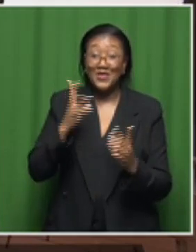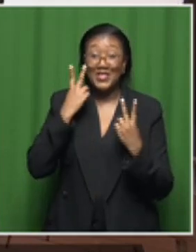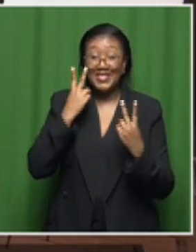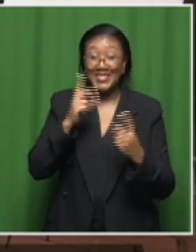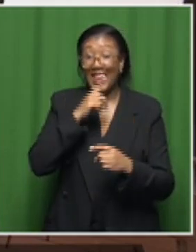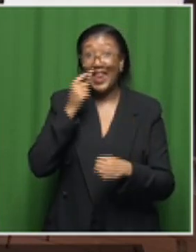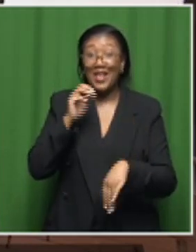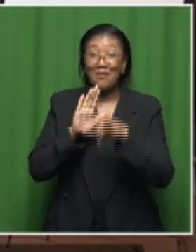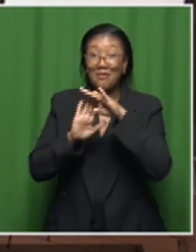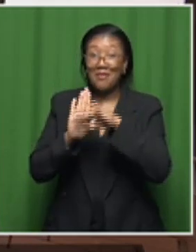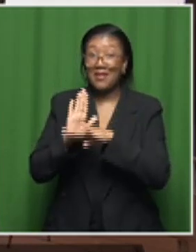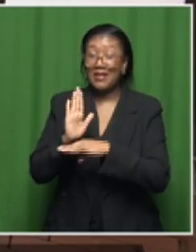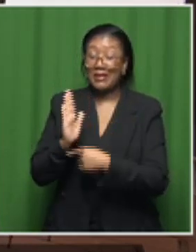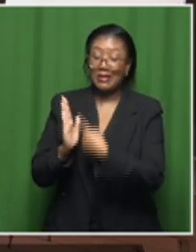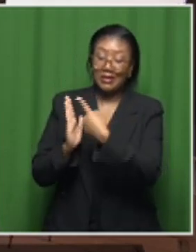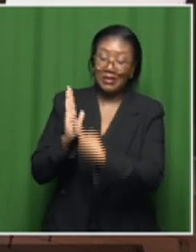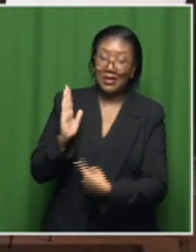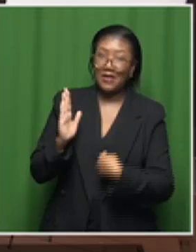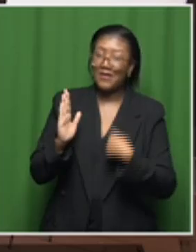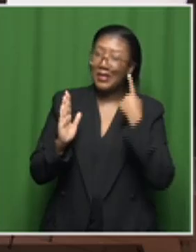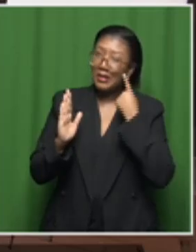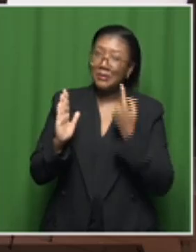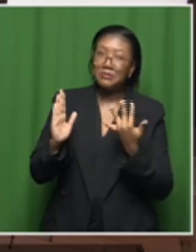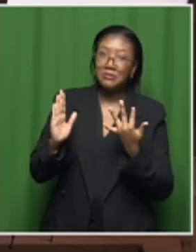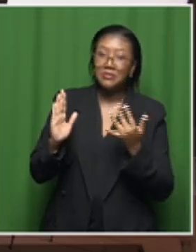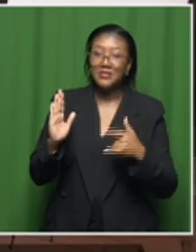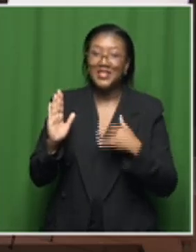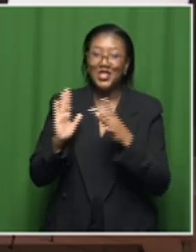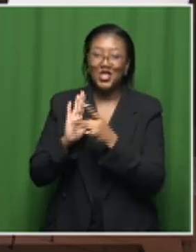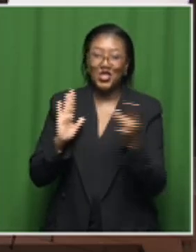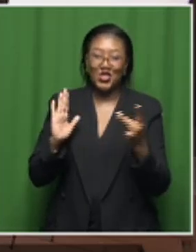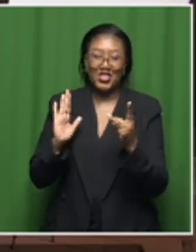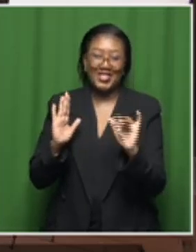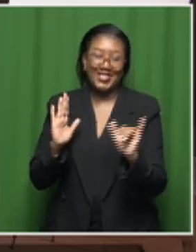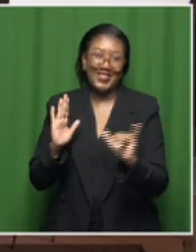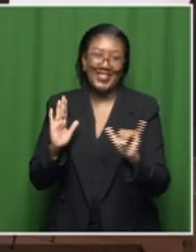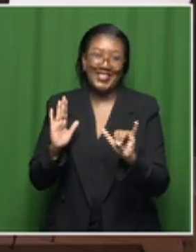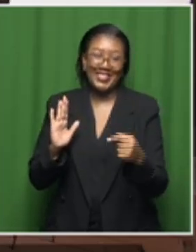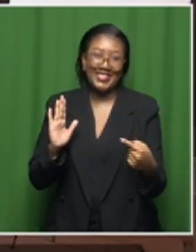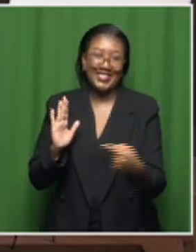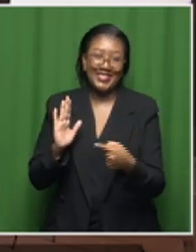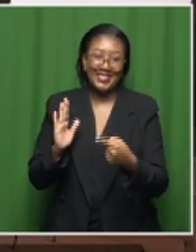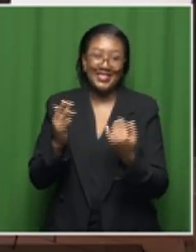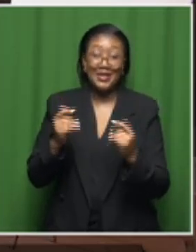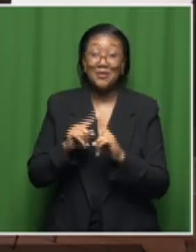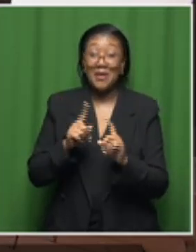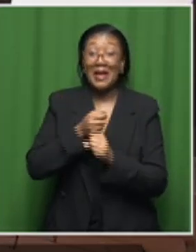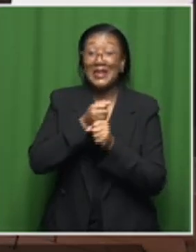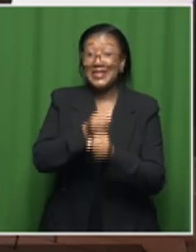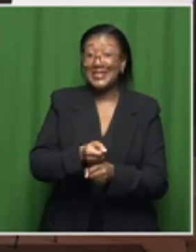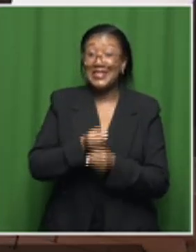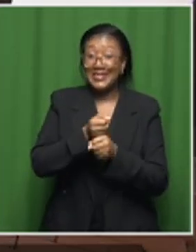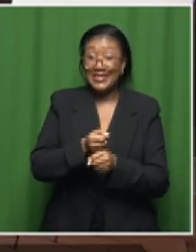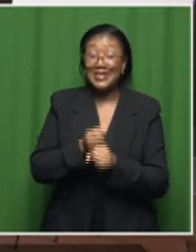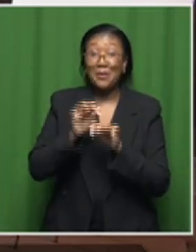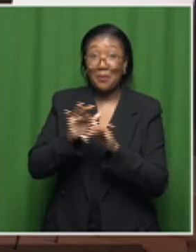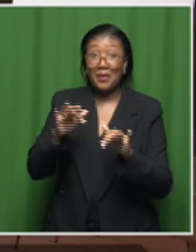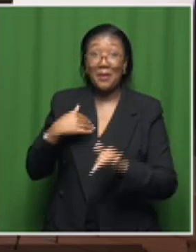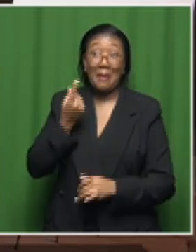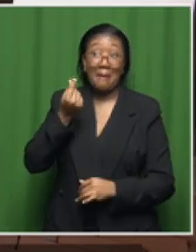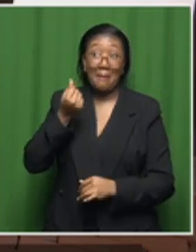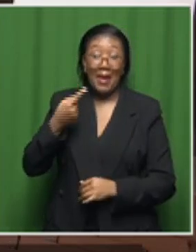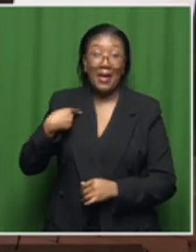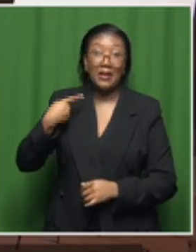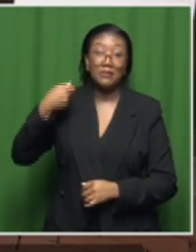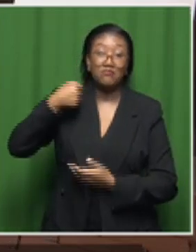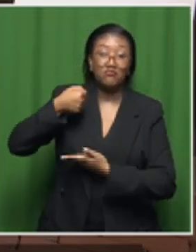if anything jumps out at me. But that's one thing that I can tell you, that the bookies are putting their money on, and that could be the